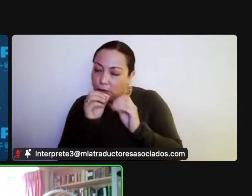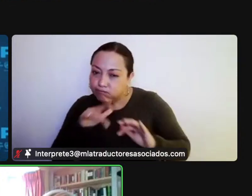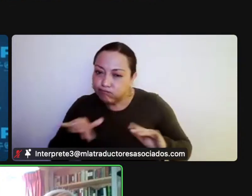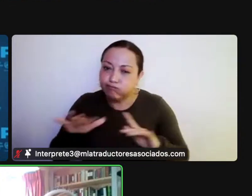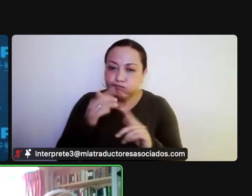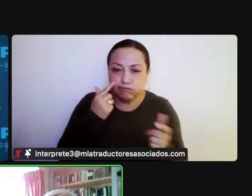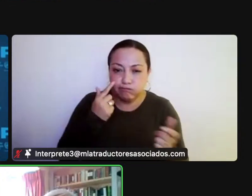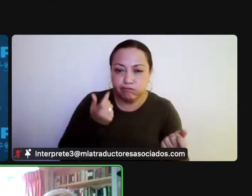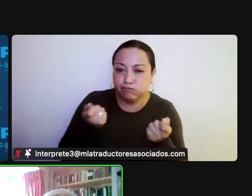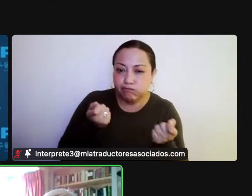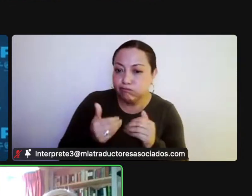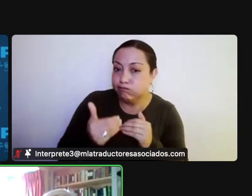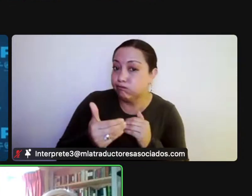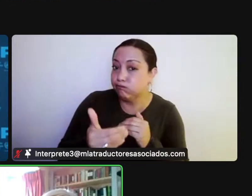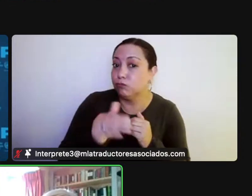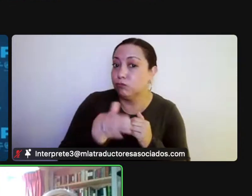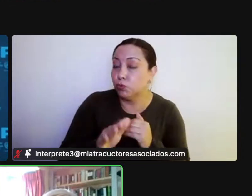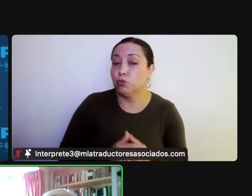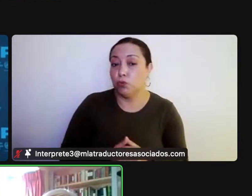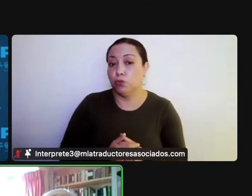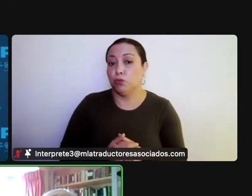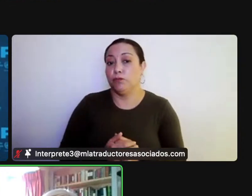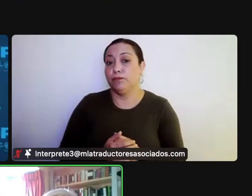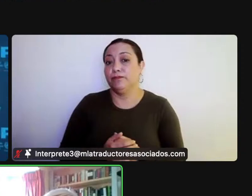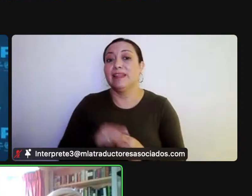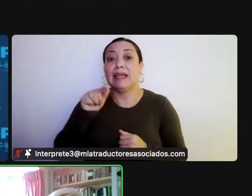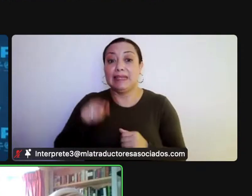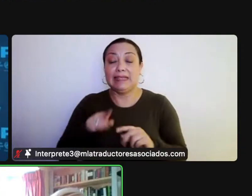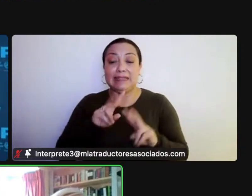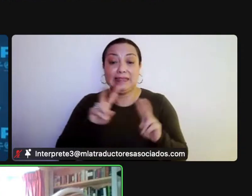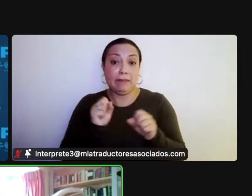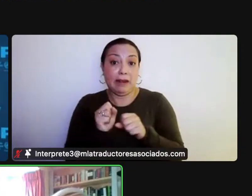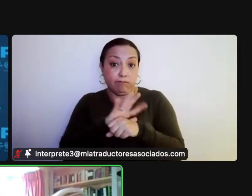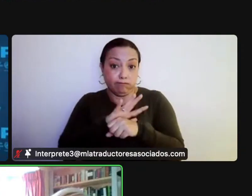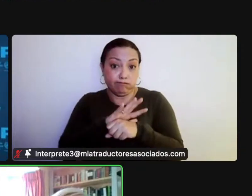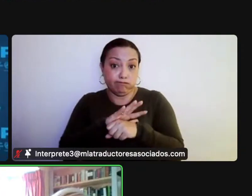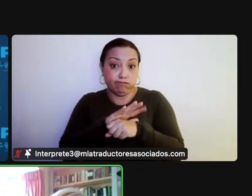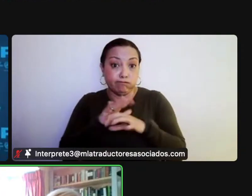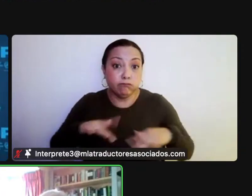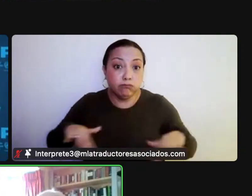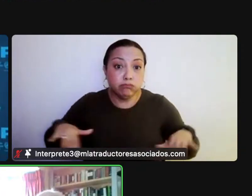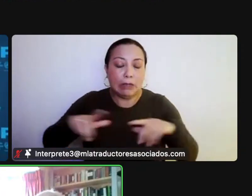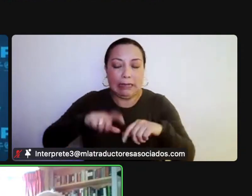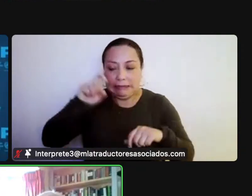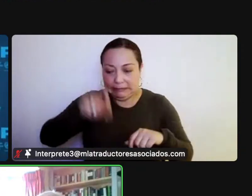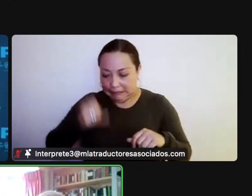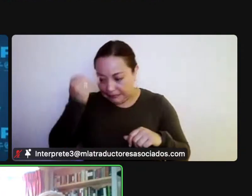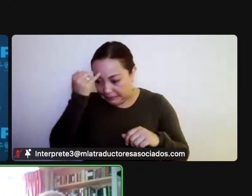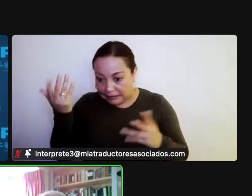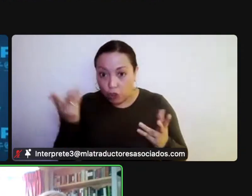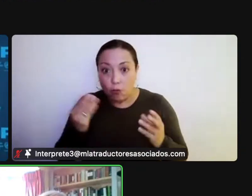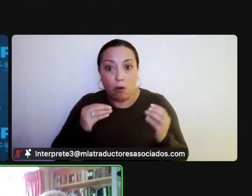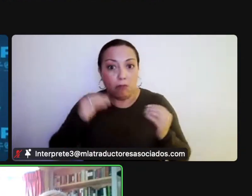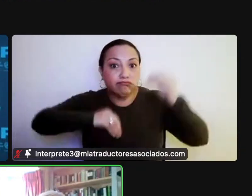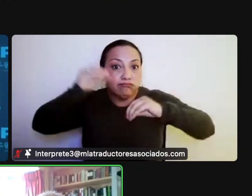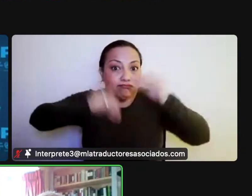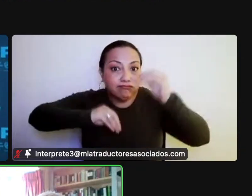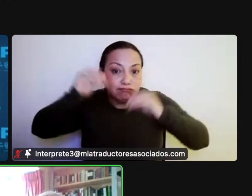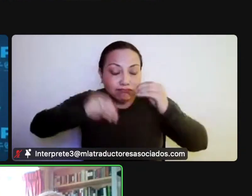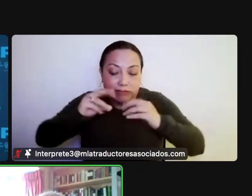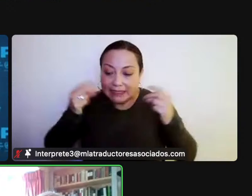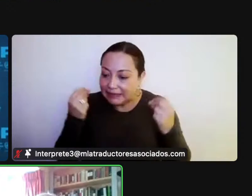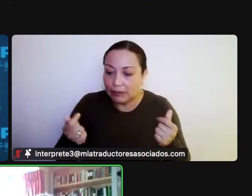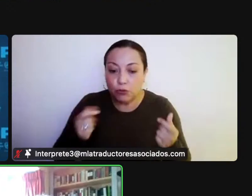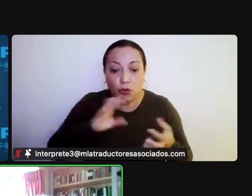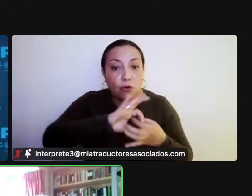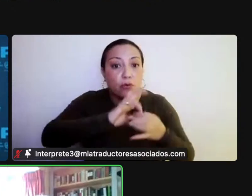epidemiological surveillance. cadena, ¿verdad? Que va desde los And puntos